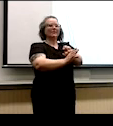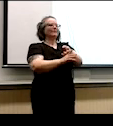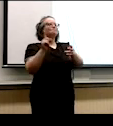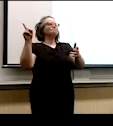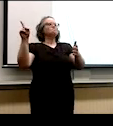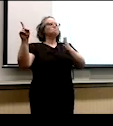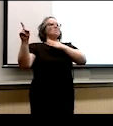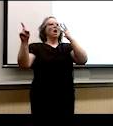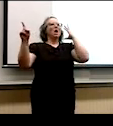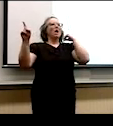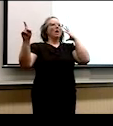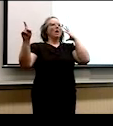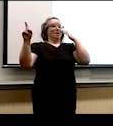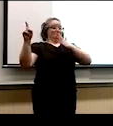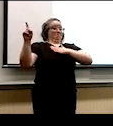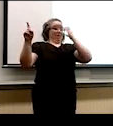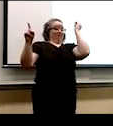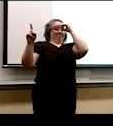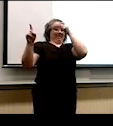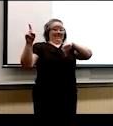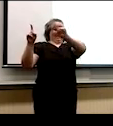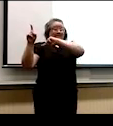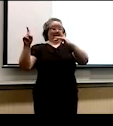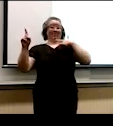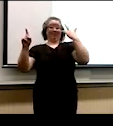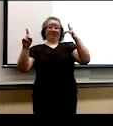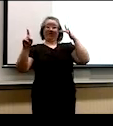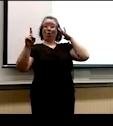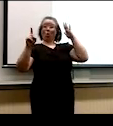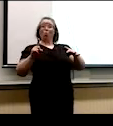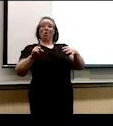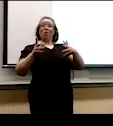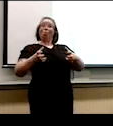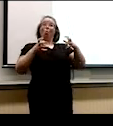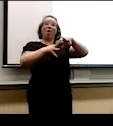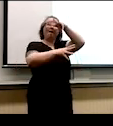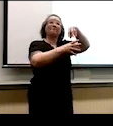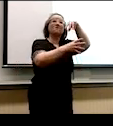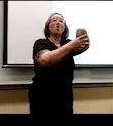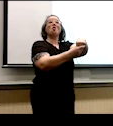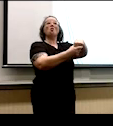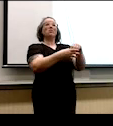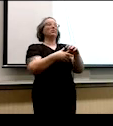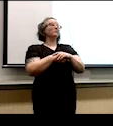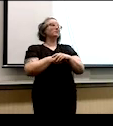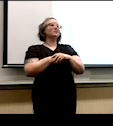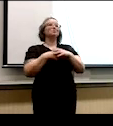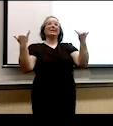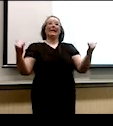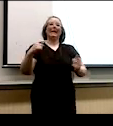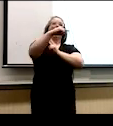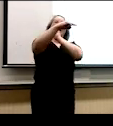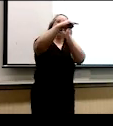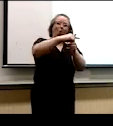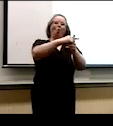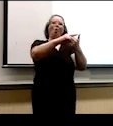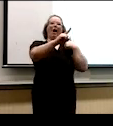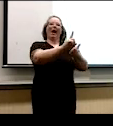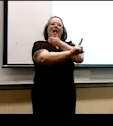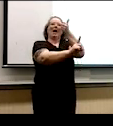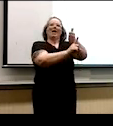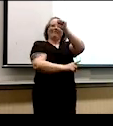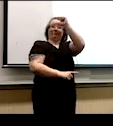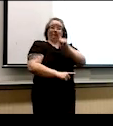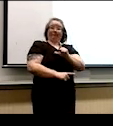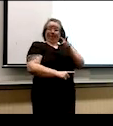Even the people with advanced dementia, they don't make a predetermined decision. No, they can't. Dr. Well, I Cassidy? was just